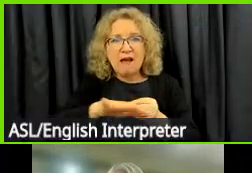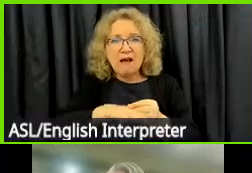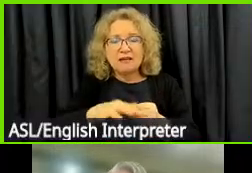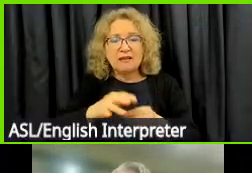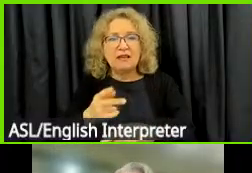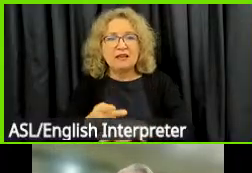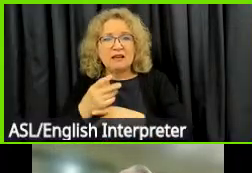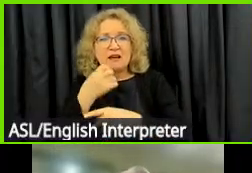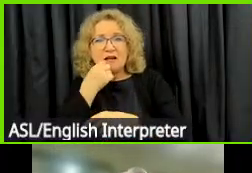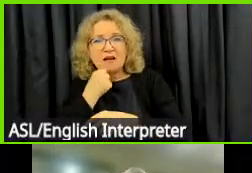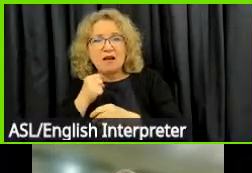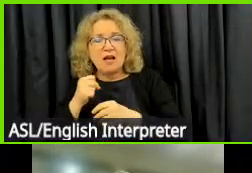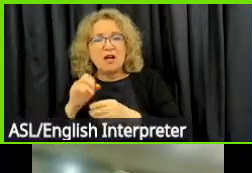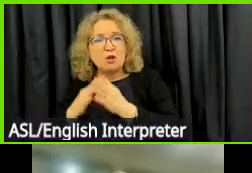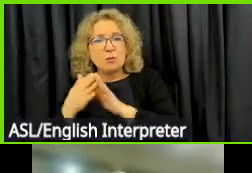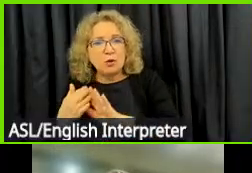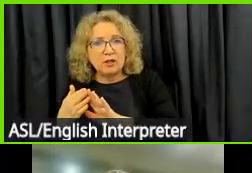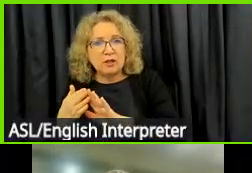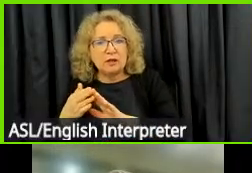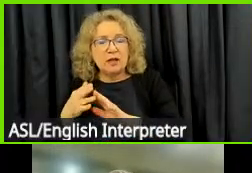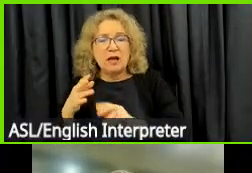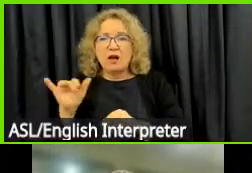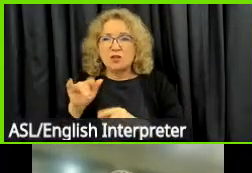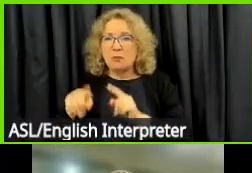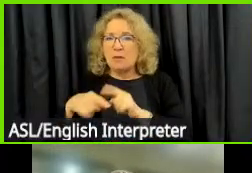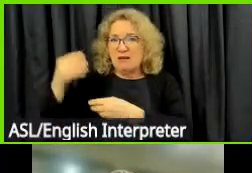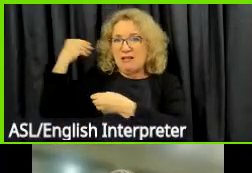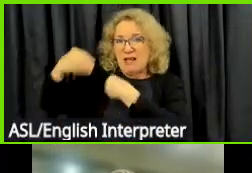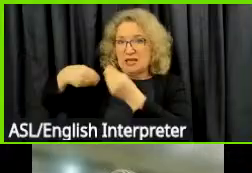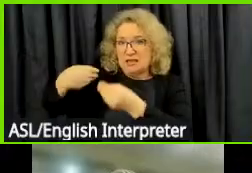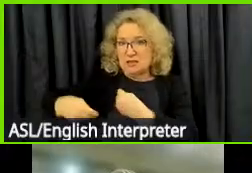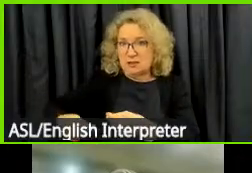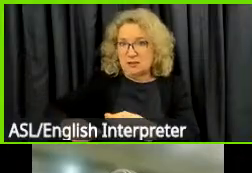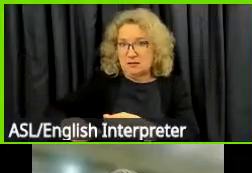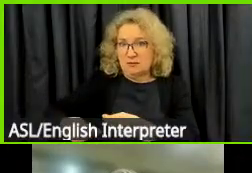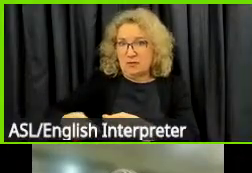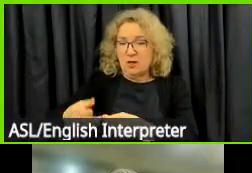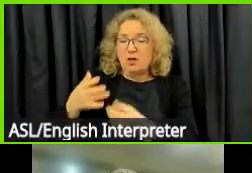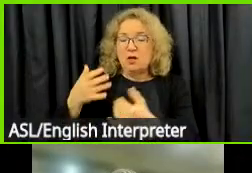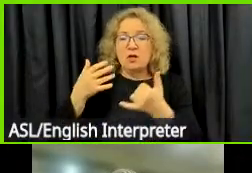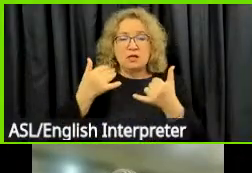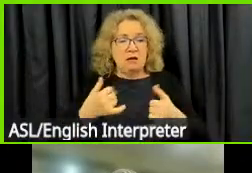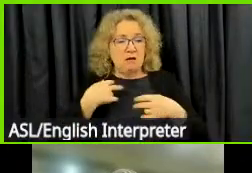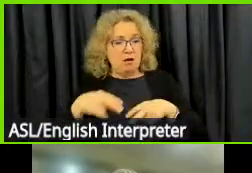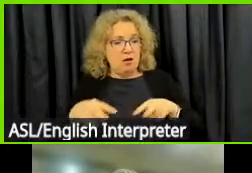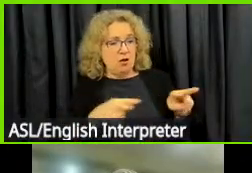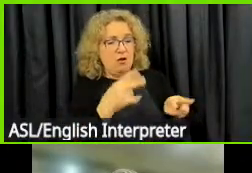about legacy. And when I think of the work that's been done here over the last 5 years, I'm